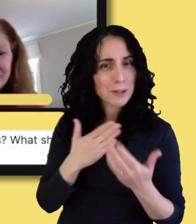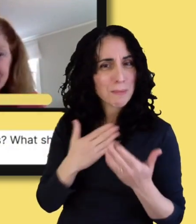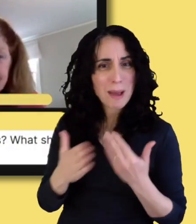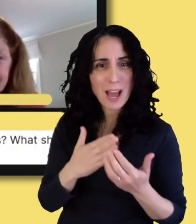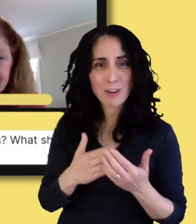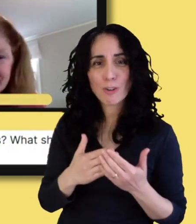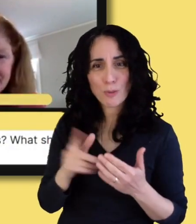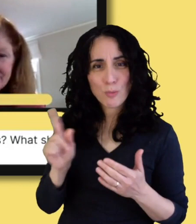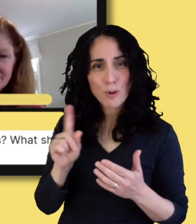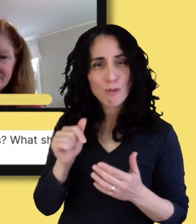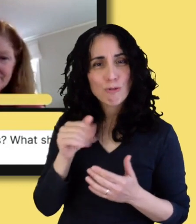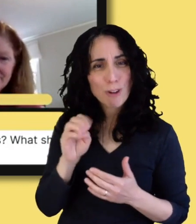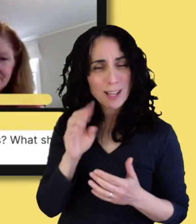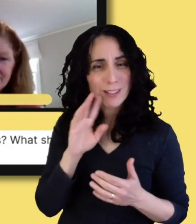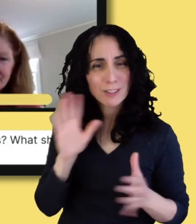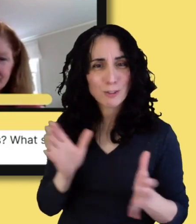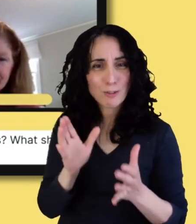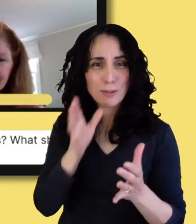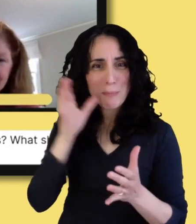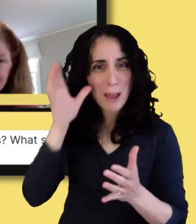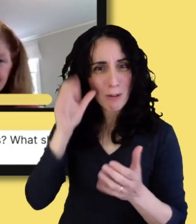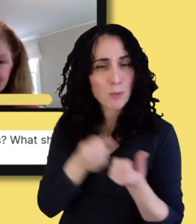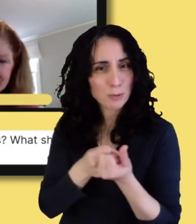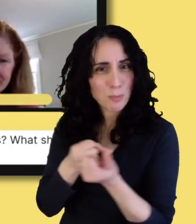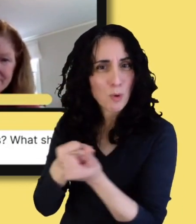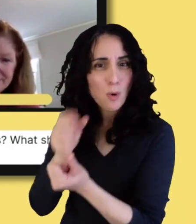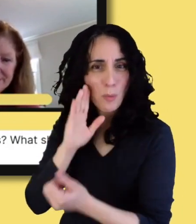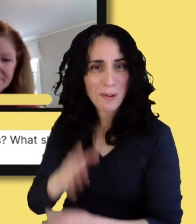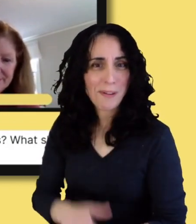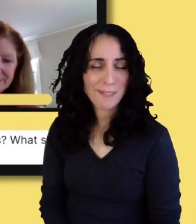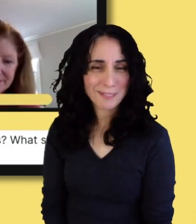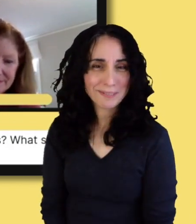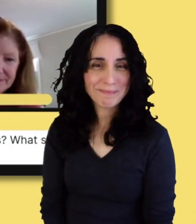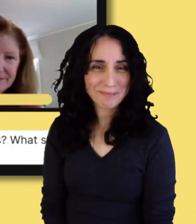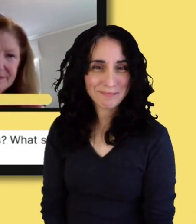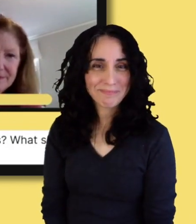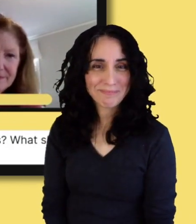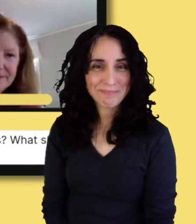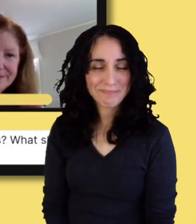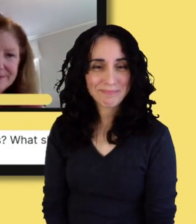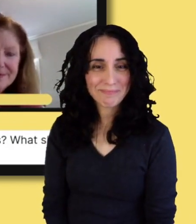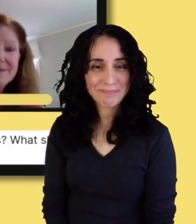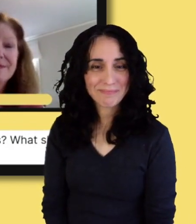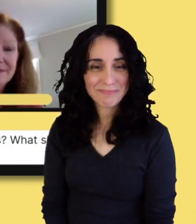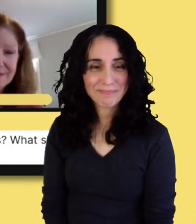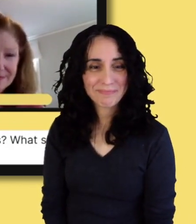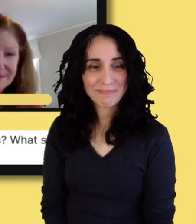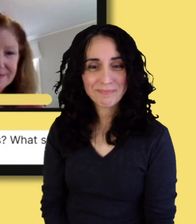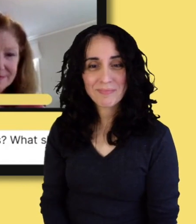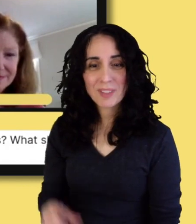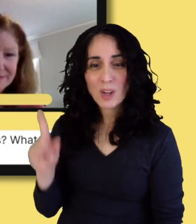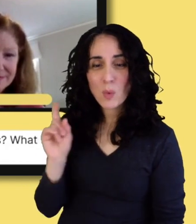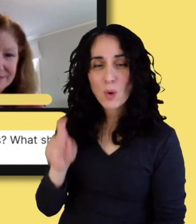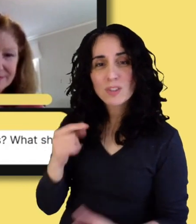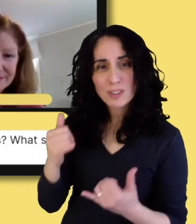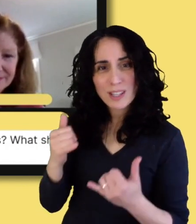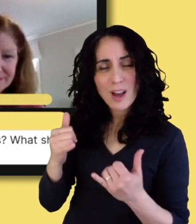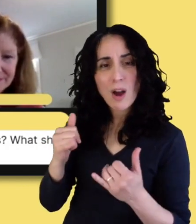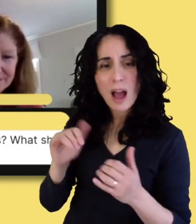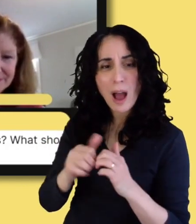question: how long should a kindergartner be able to sit and focus? What should be